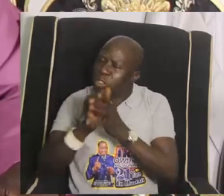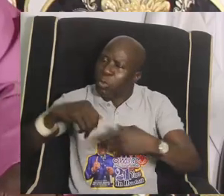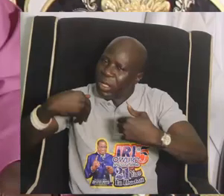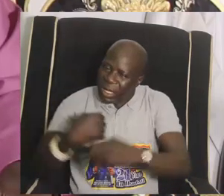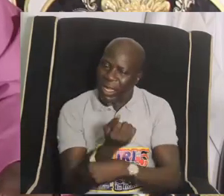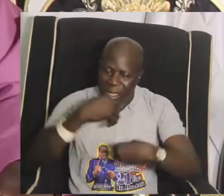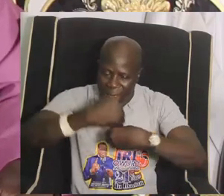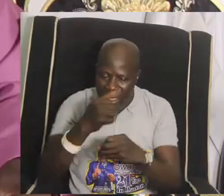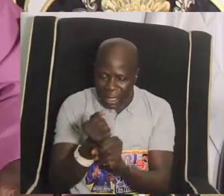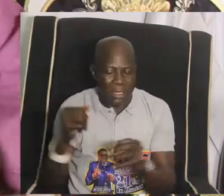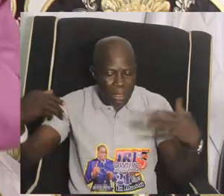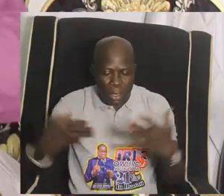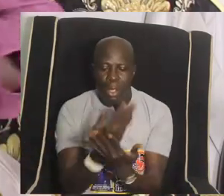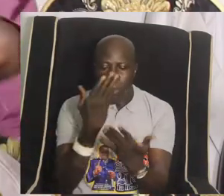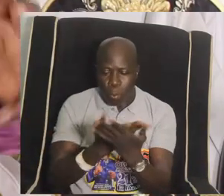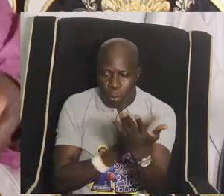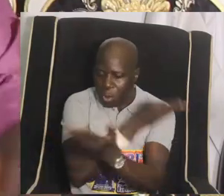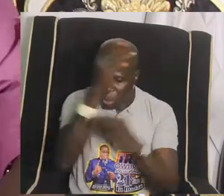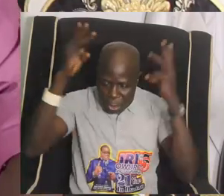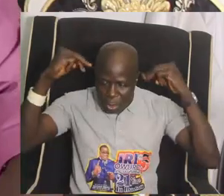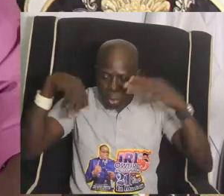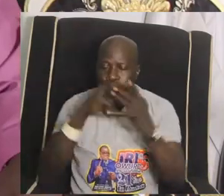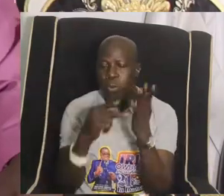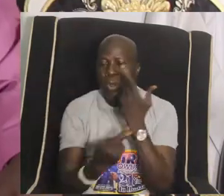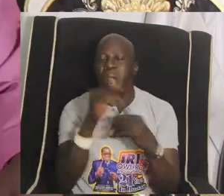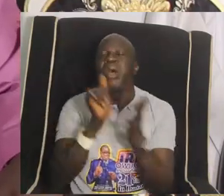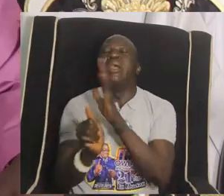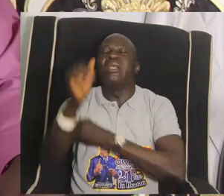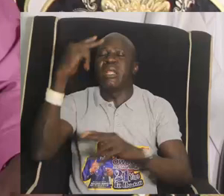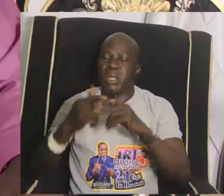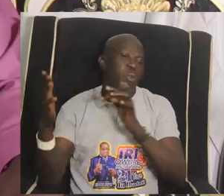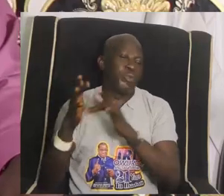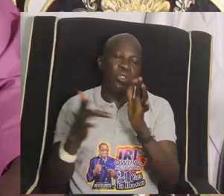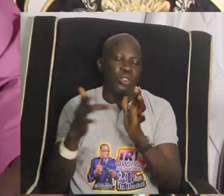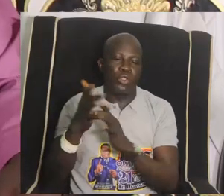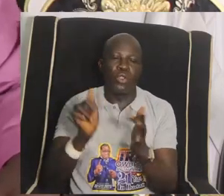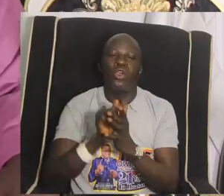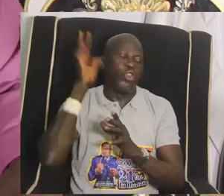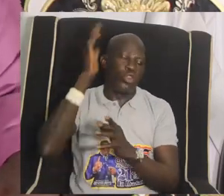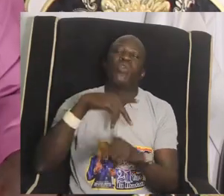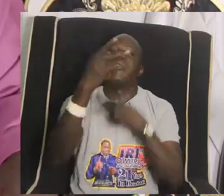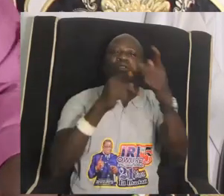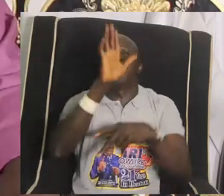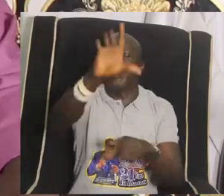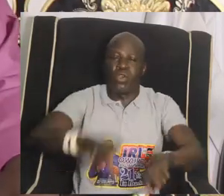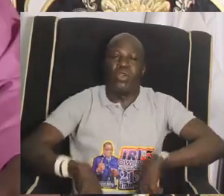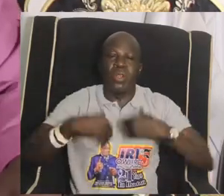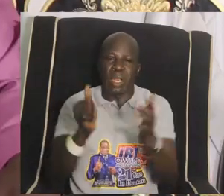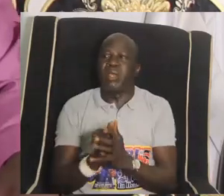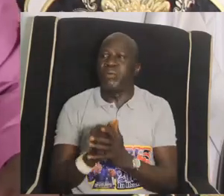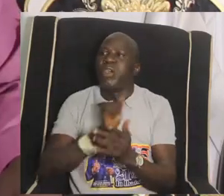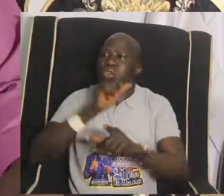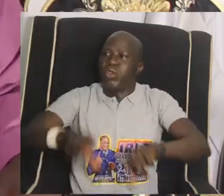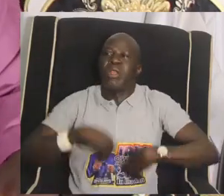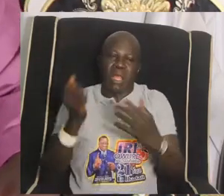The covenant that established money due program that make it to be fair in the name of Jesus. Amen.